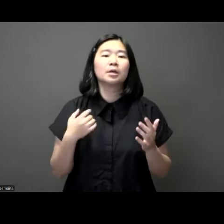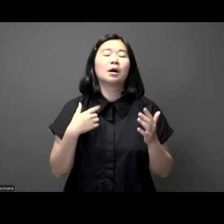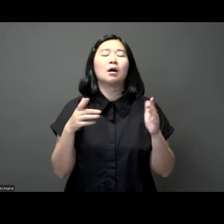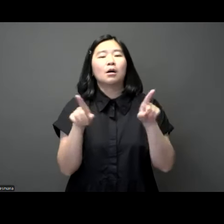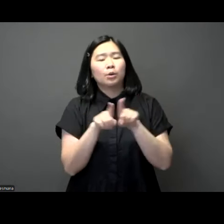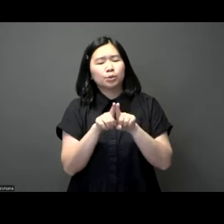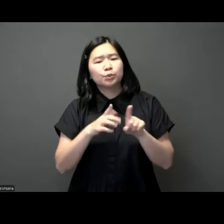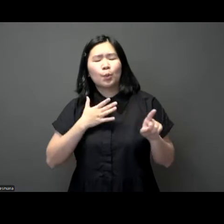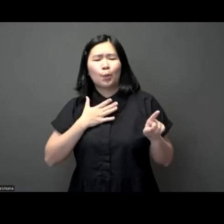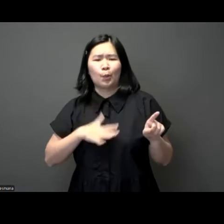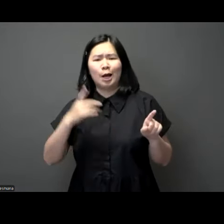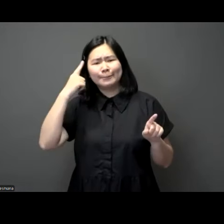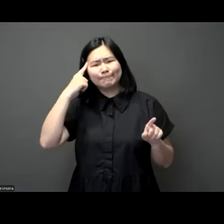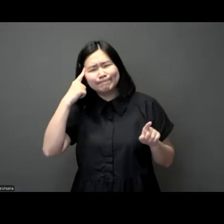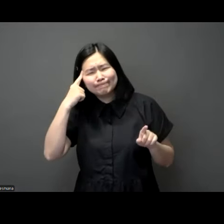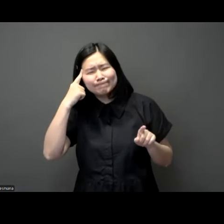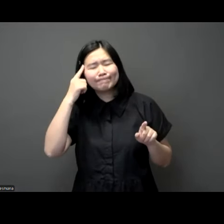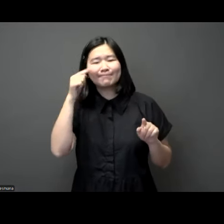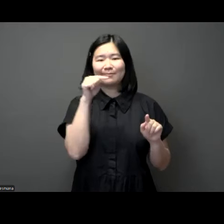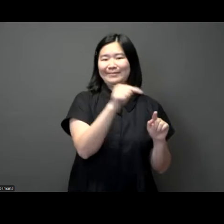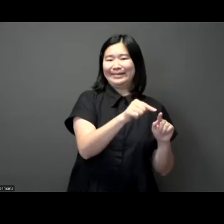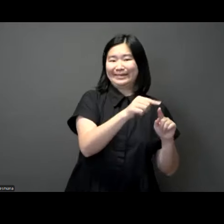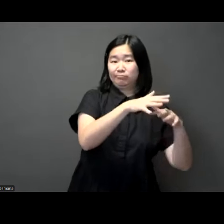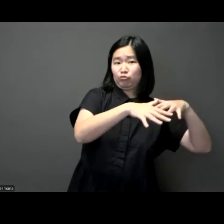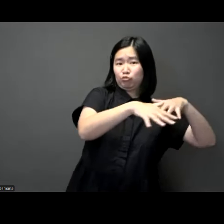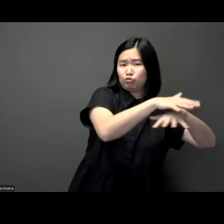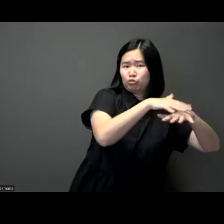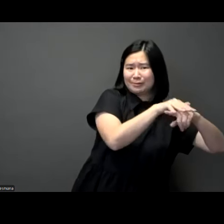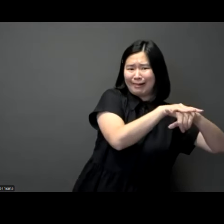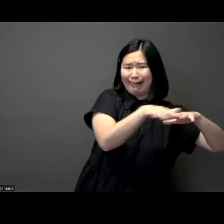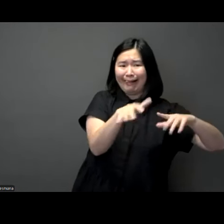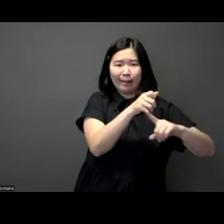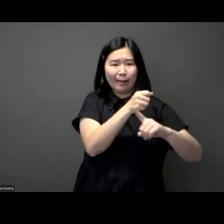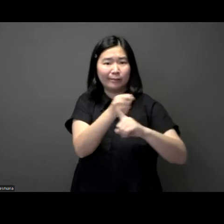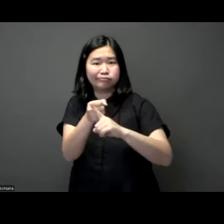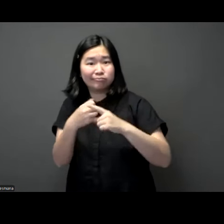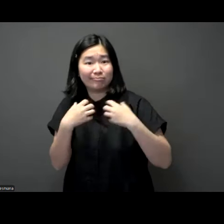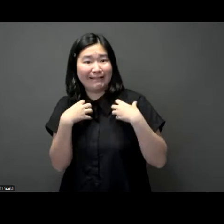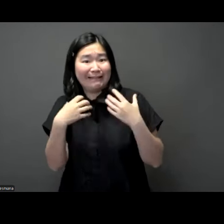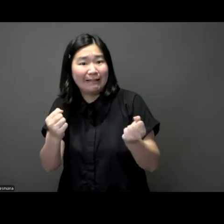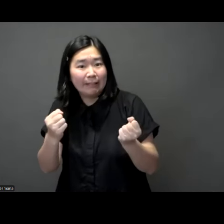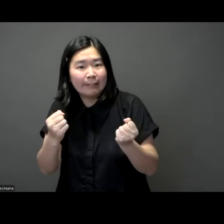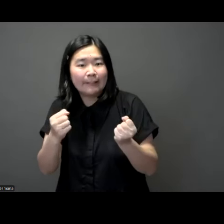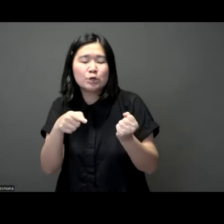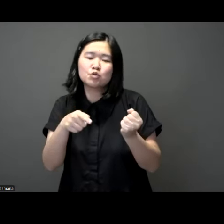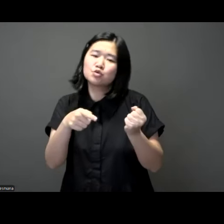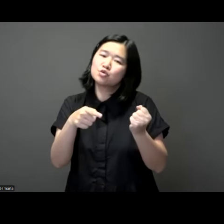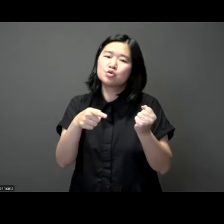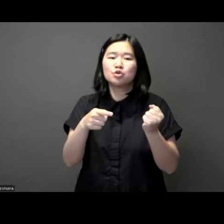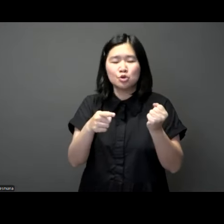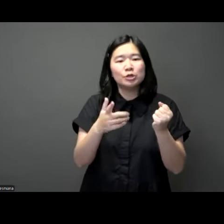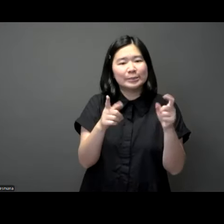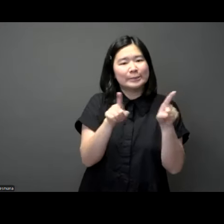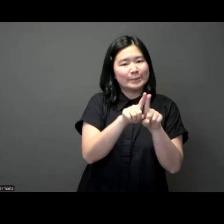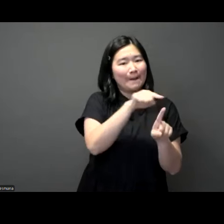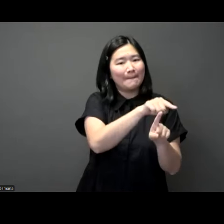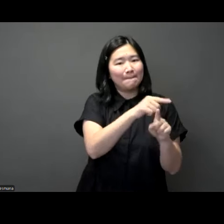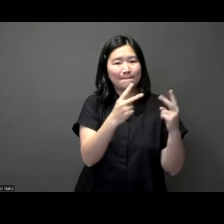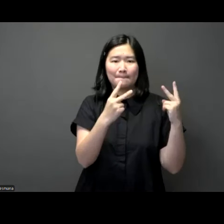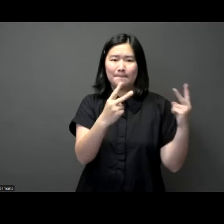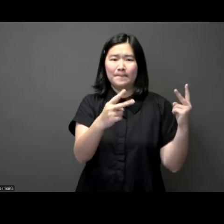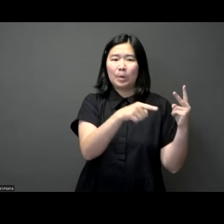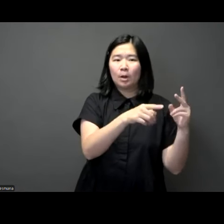communicable diseases and conditions. It is essential to make the social determinants of health a core component in